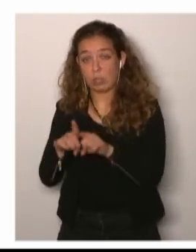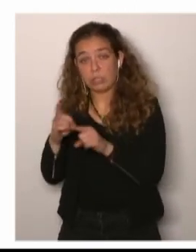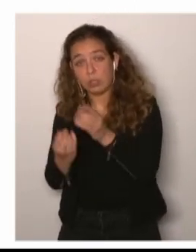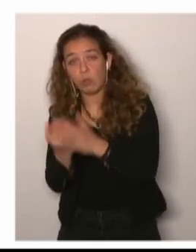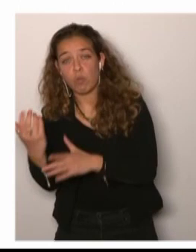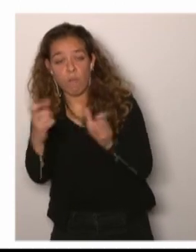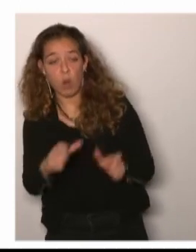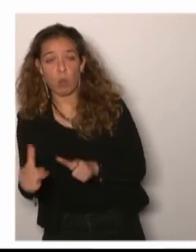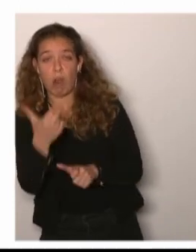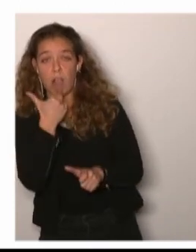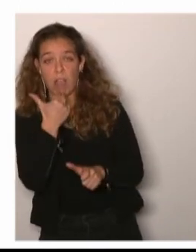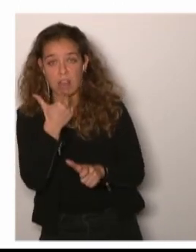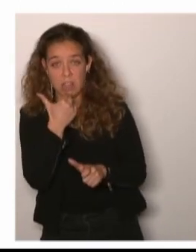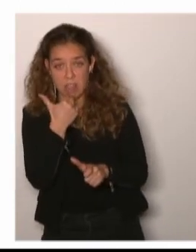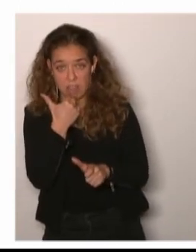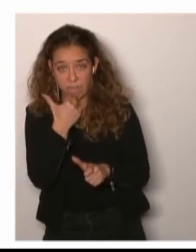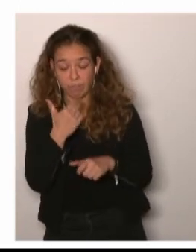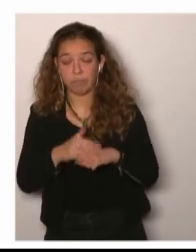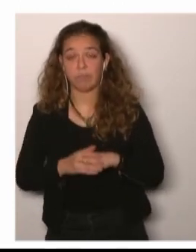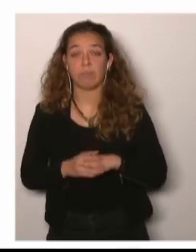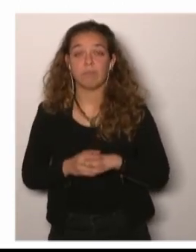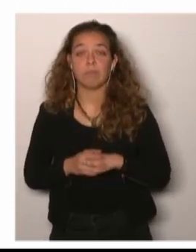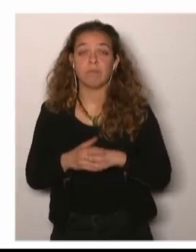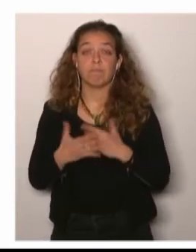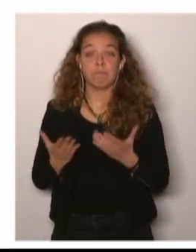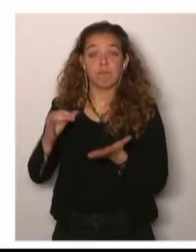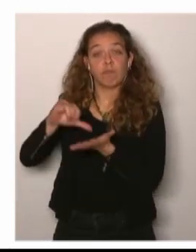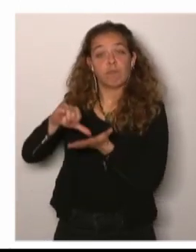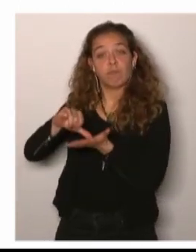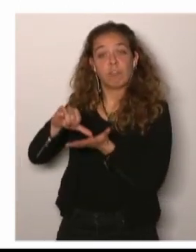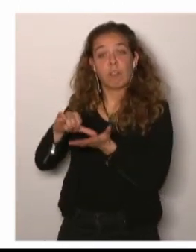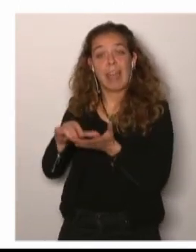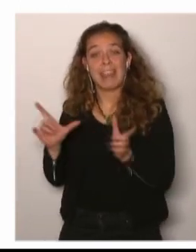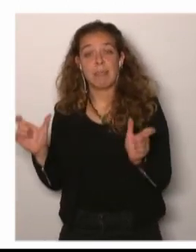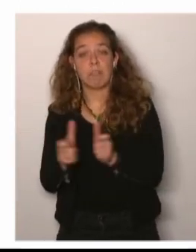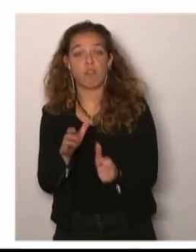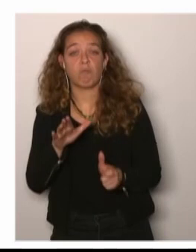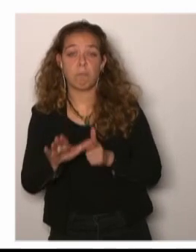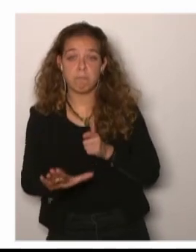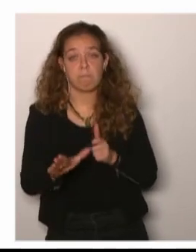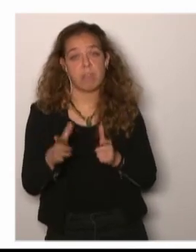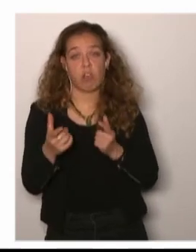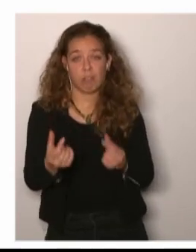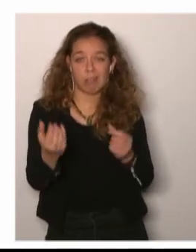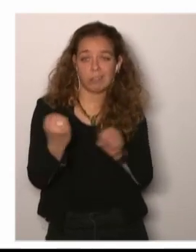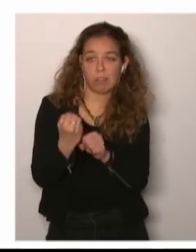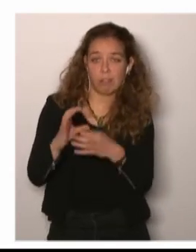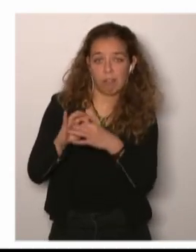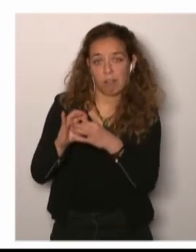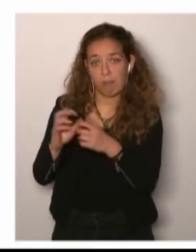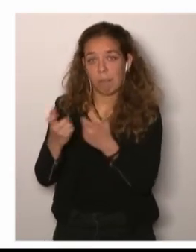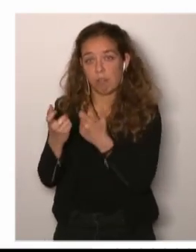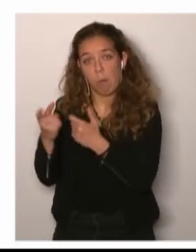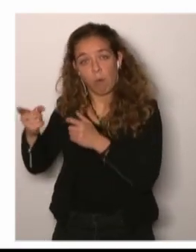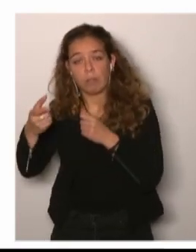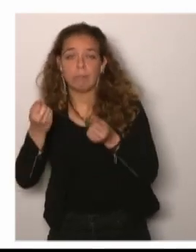centres, and regular reporting and transparency, training courses, that sort of thing. We're now in the process with our